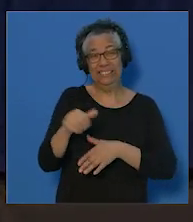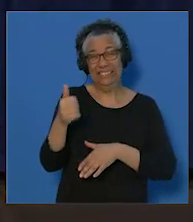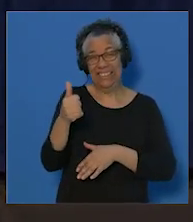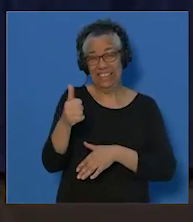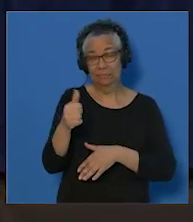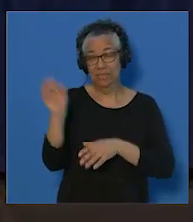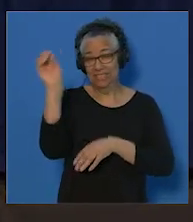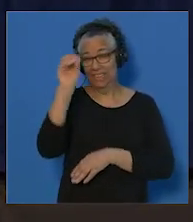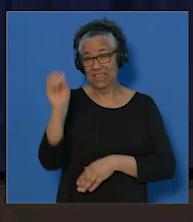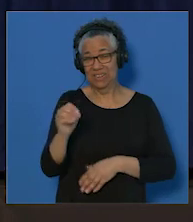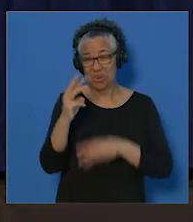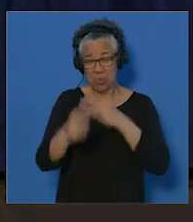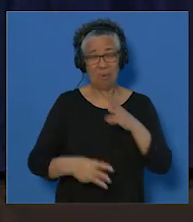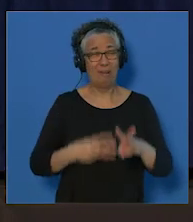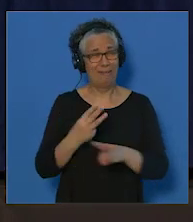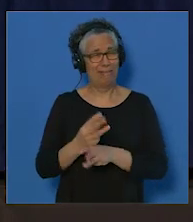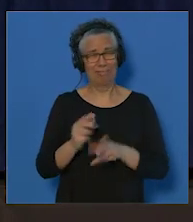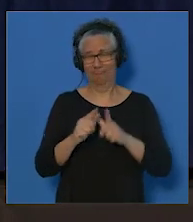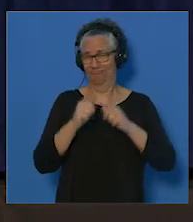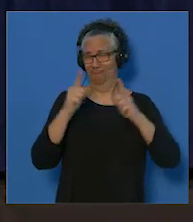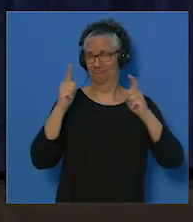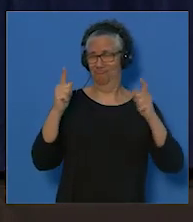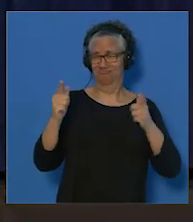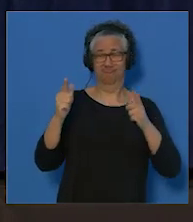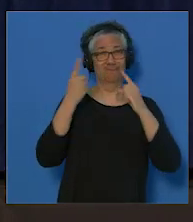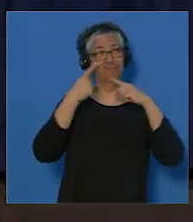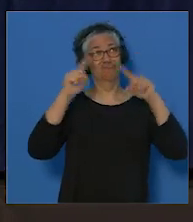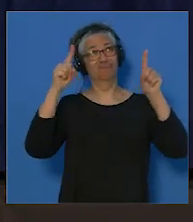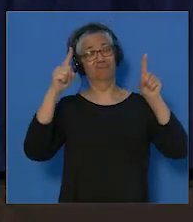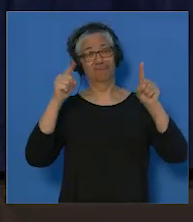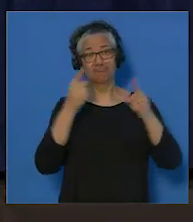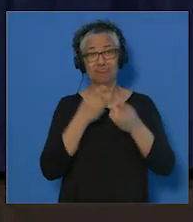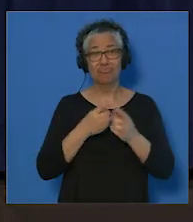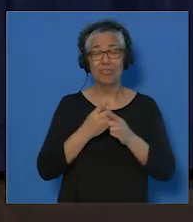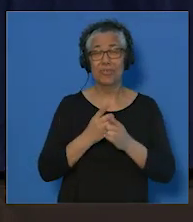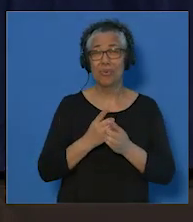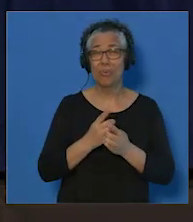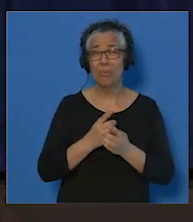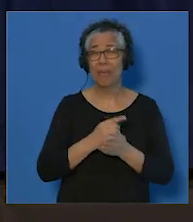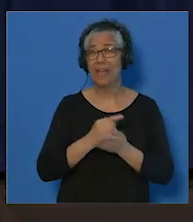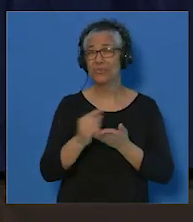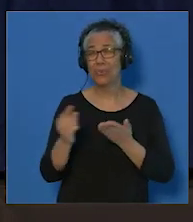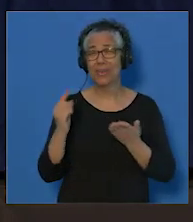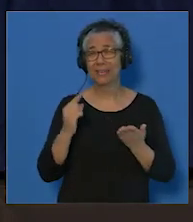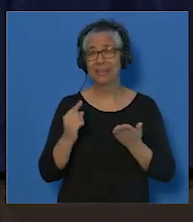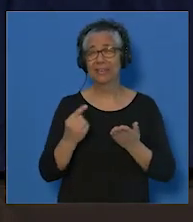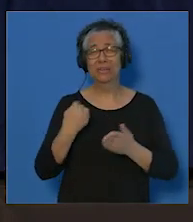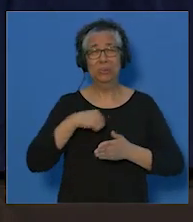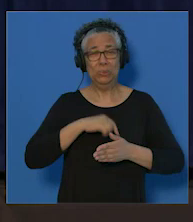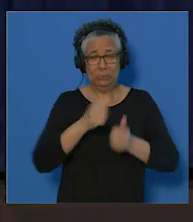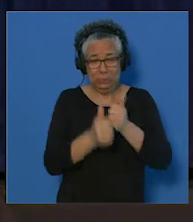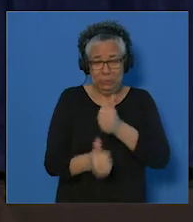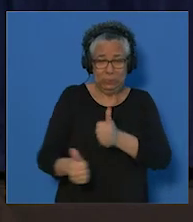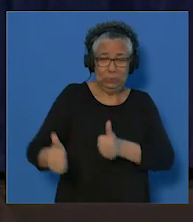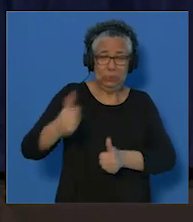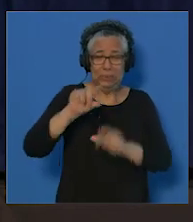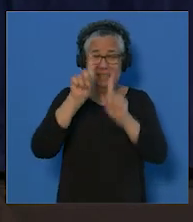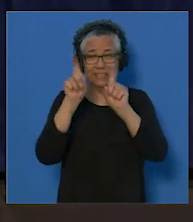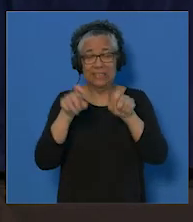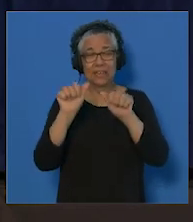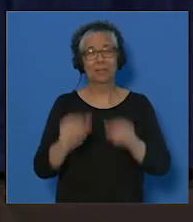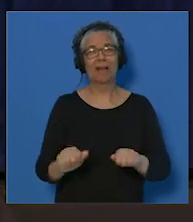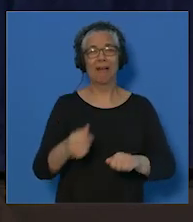a massive accomplishment over the last weeks of where we've been able to ramp up our testing capacity. And I